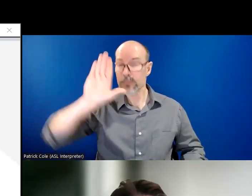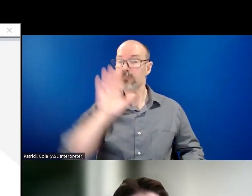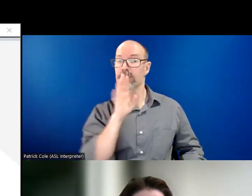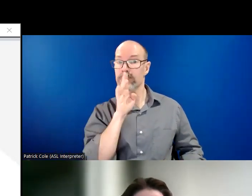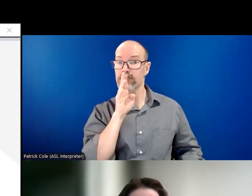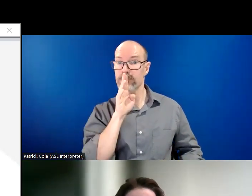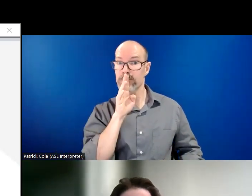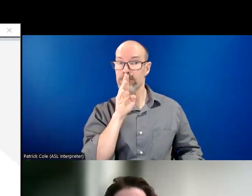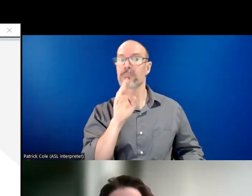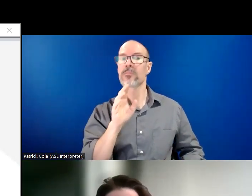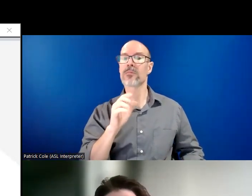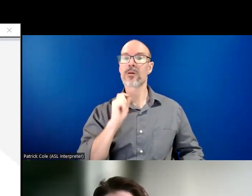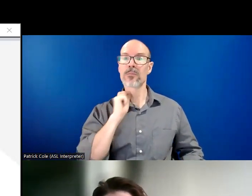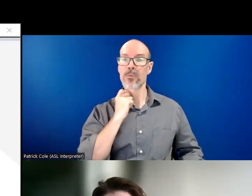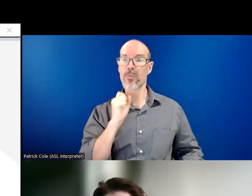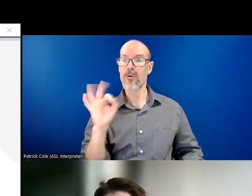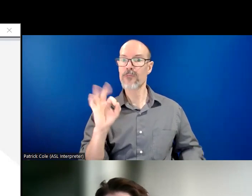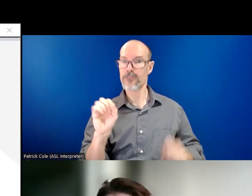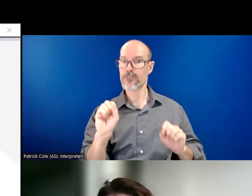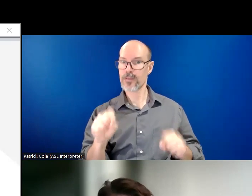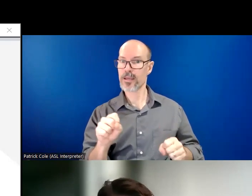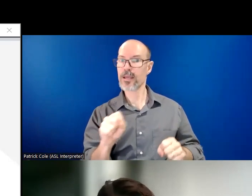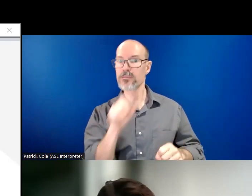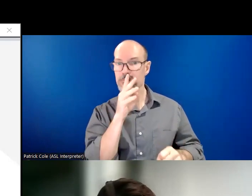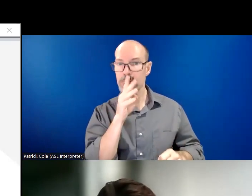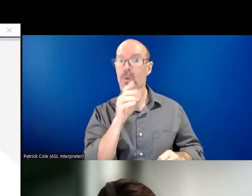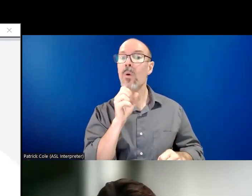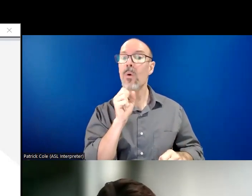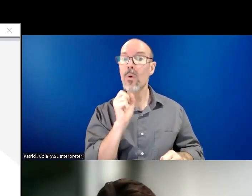give you the ability to unmute yourself. And if you would like to write